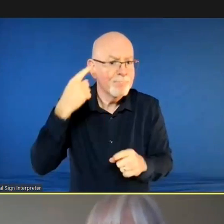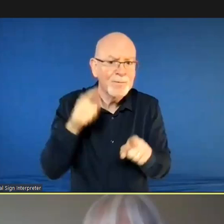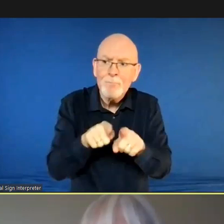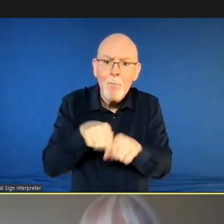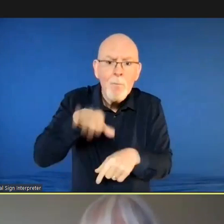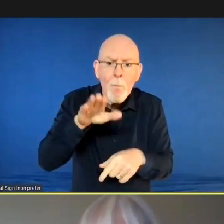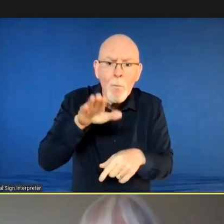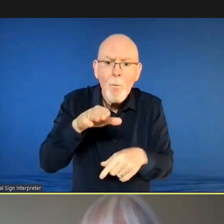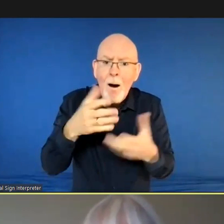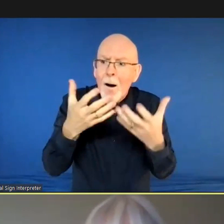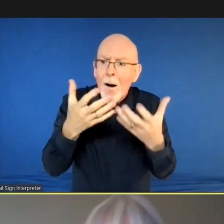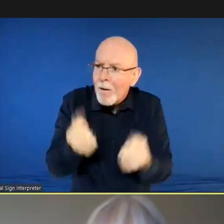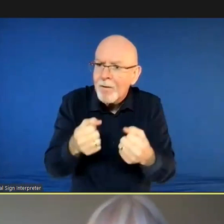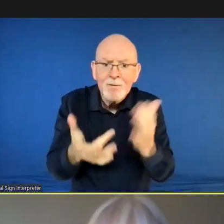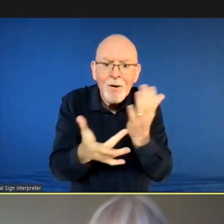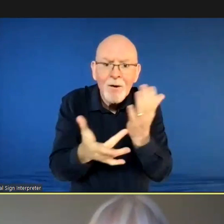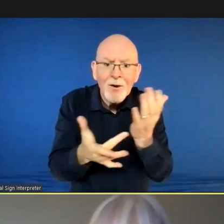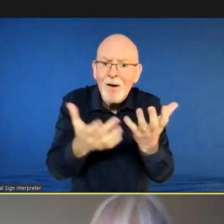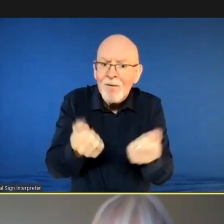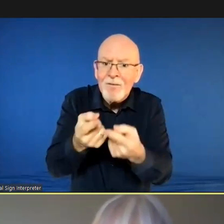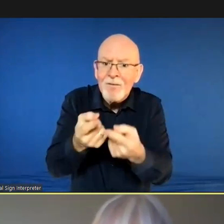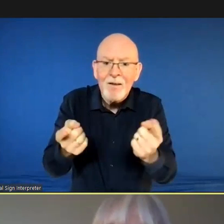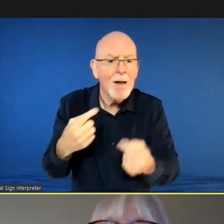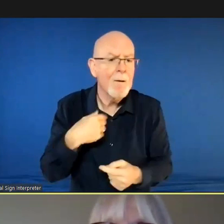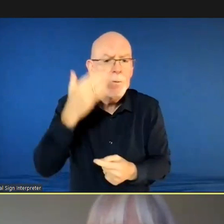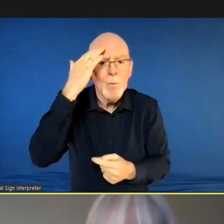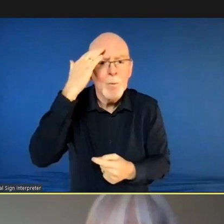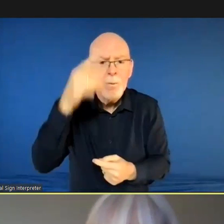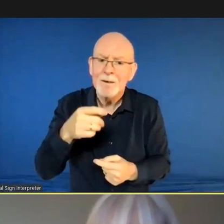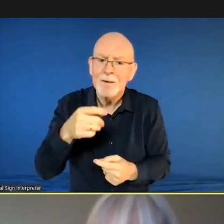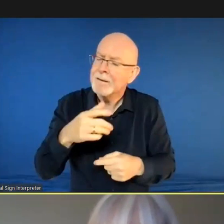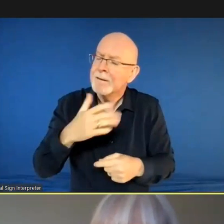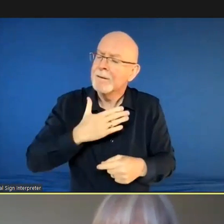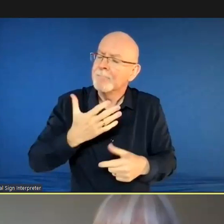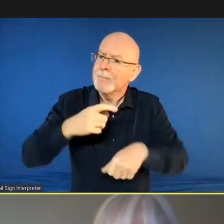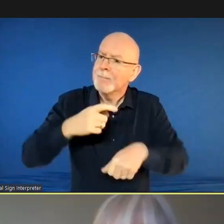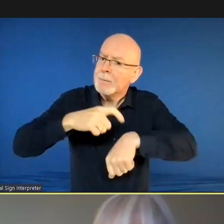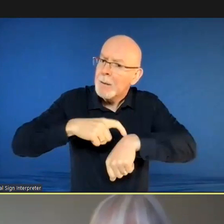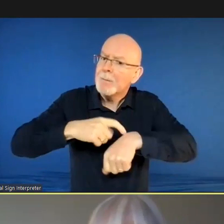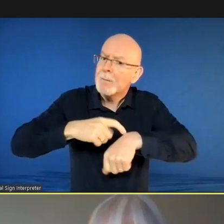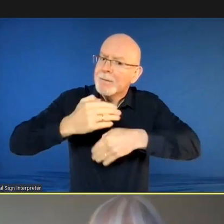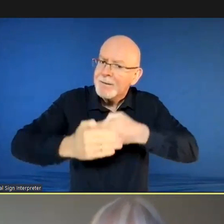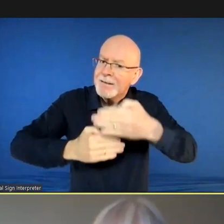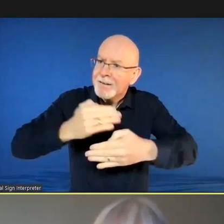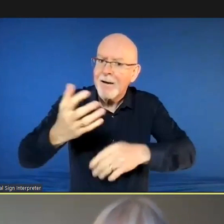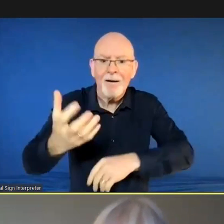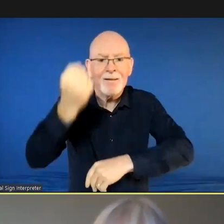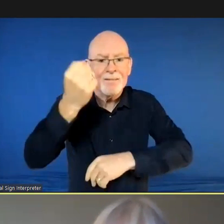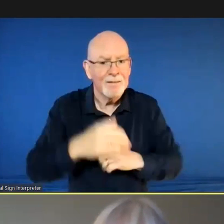will also take significant investment on the part of governments and others to take something like that